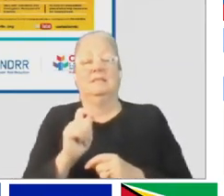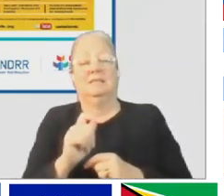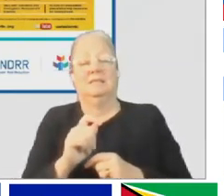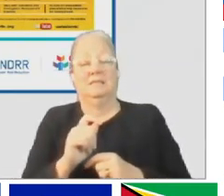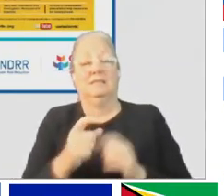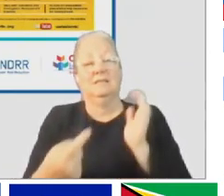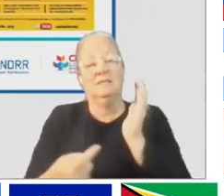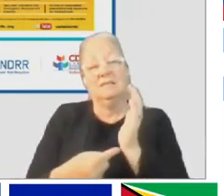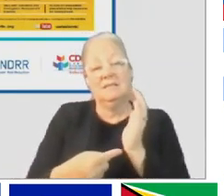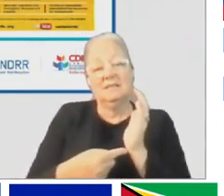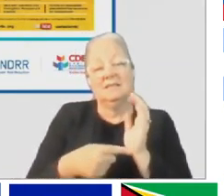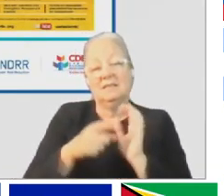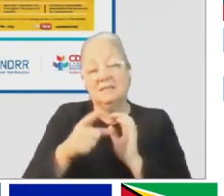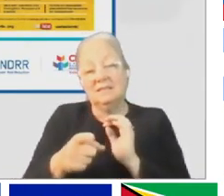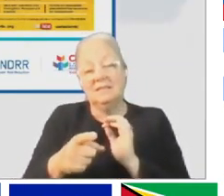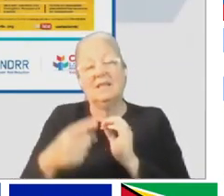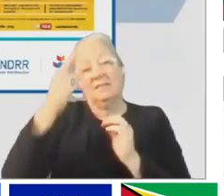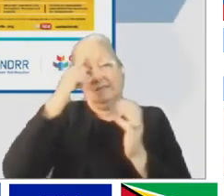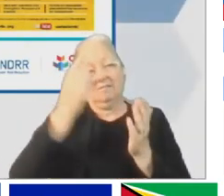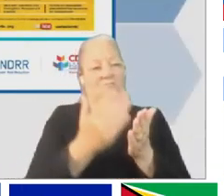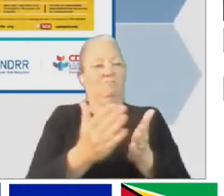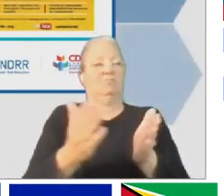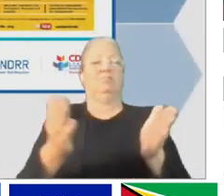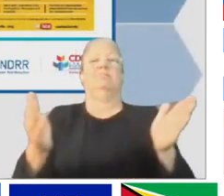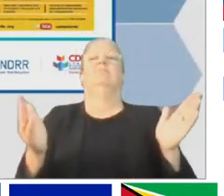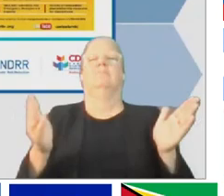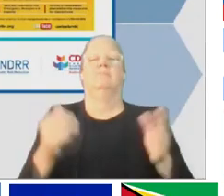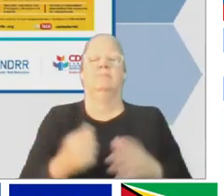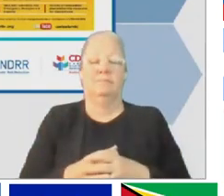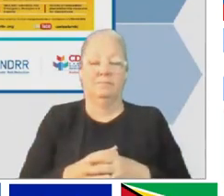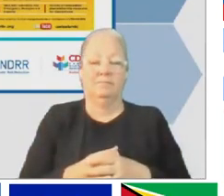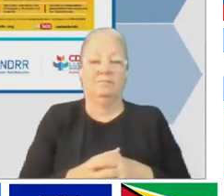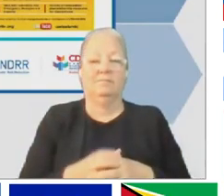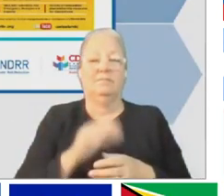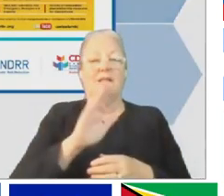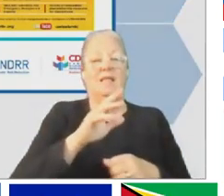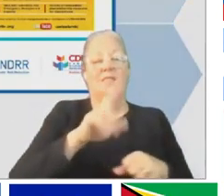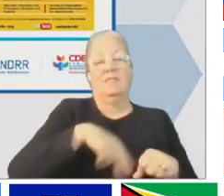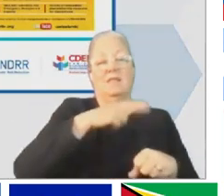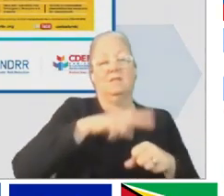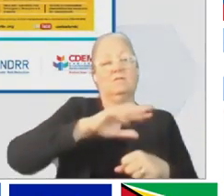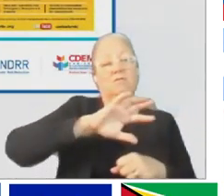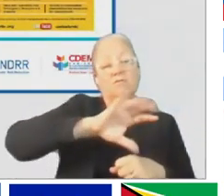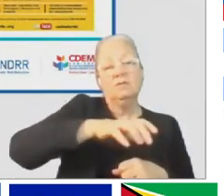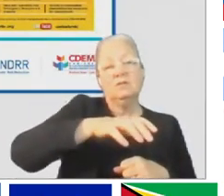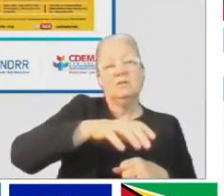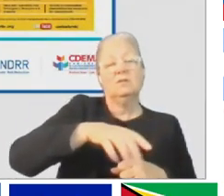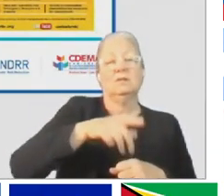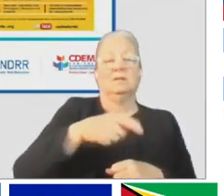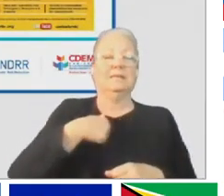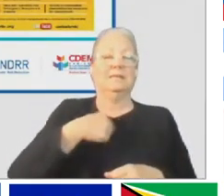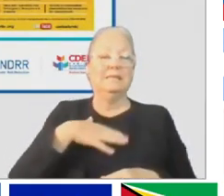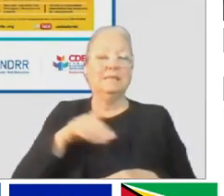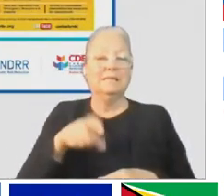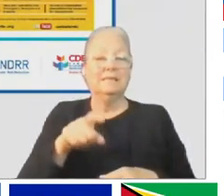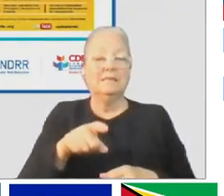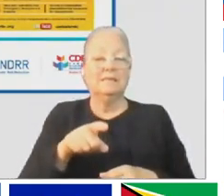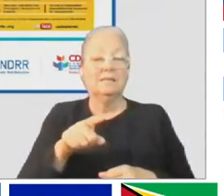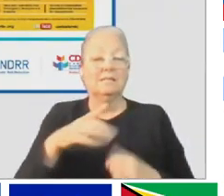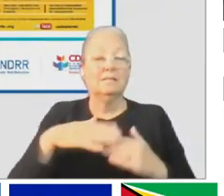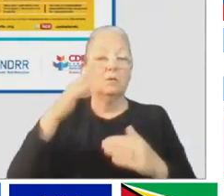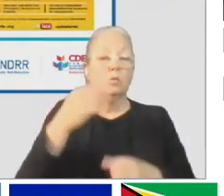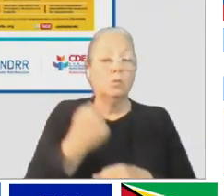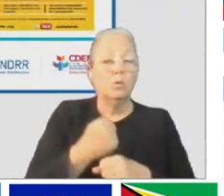all sectors. The coordination of relief at the national and regional level, that needs a lot of work to be done in terms of going